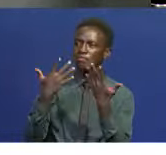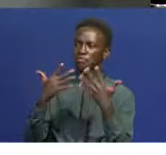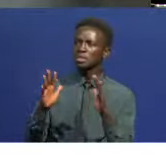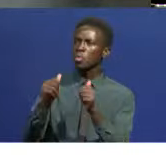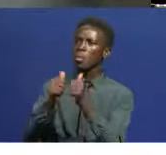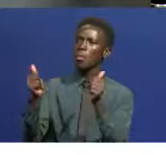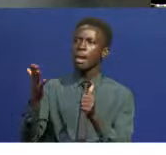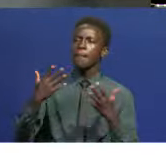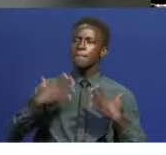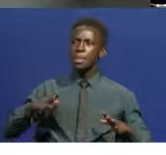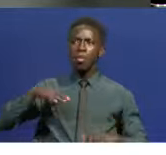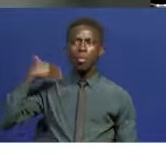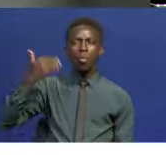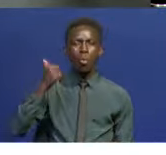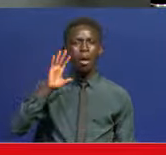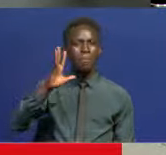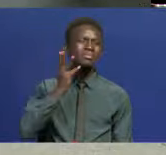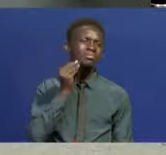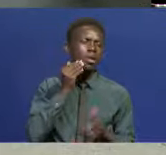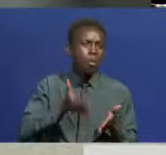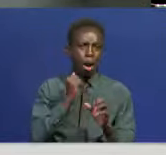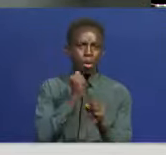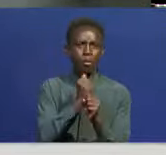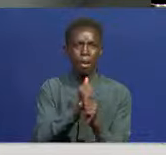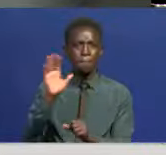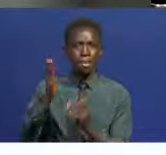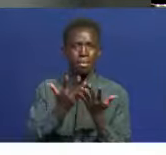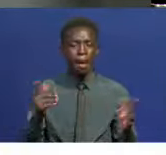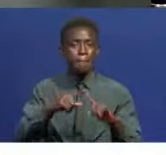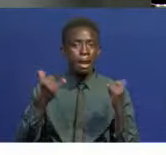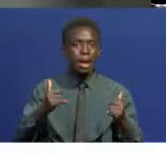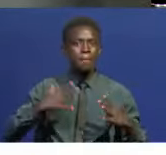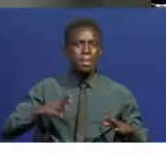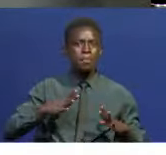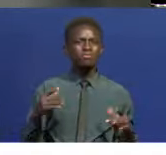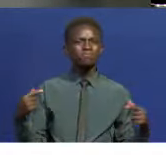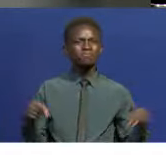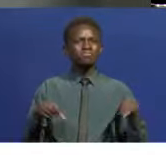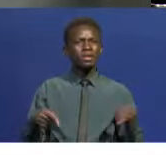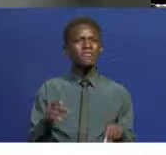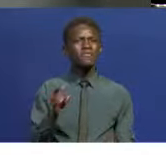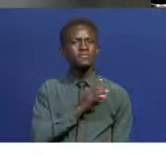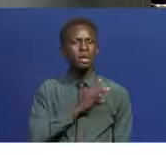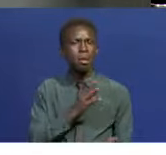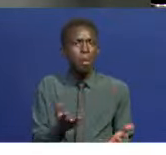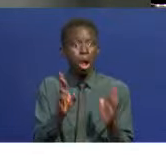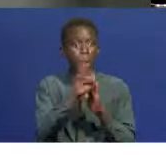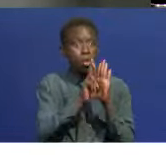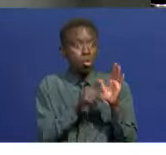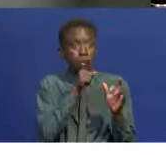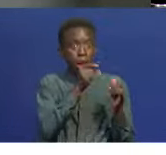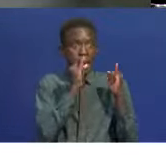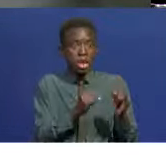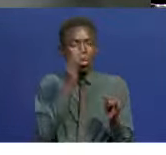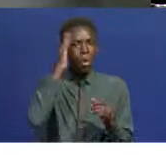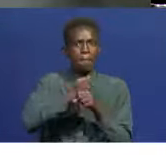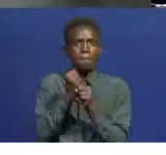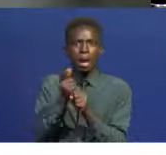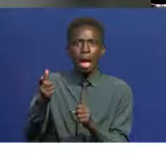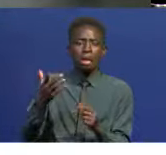used to a particular way of doing things. And they're now fearing that the regulator will expose them, you know? And you